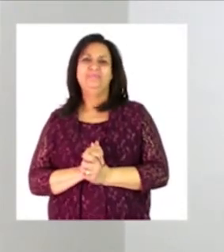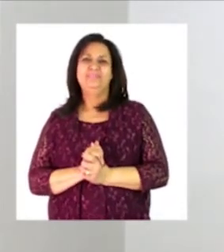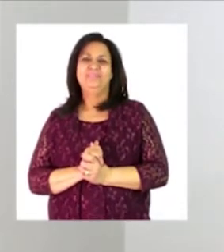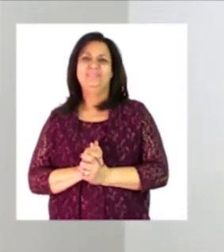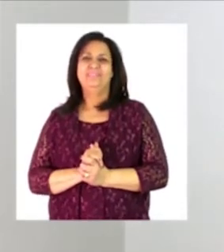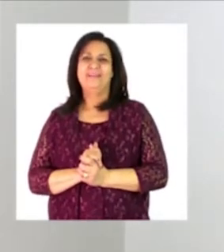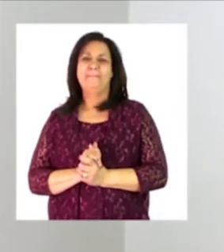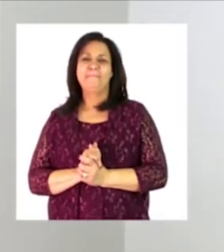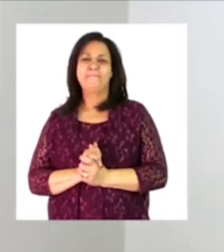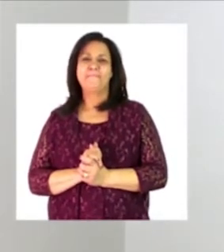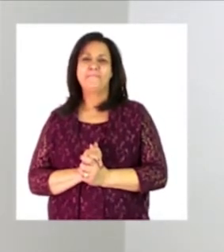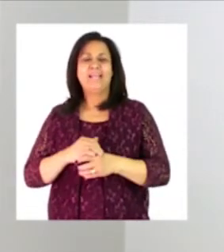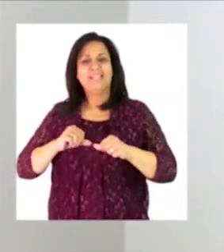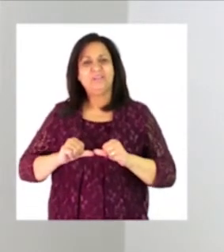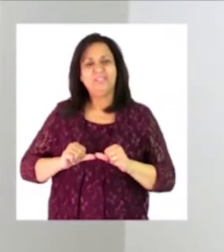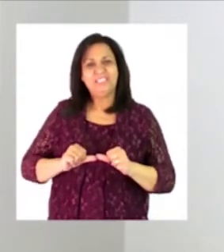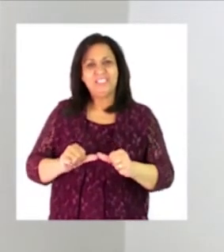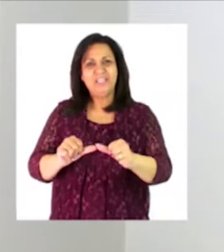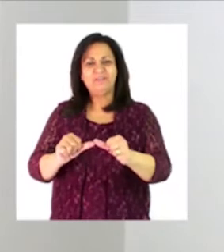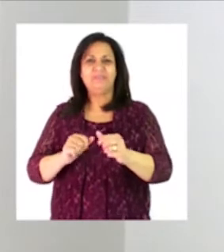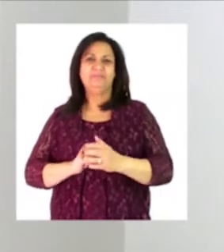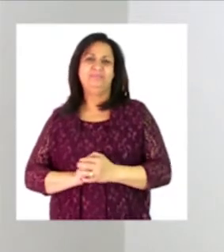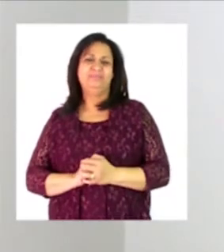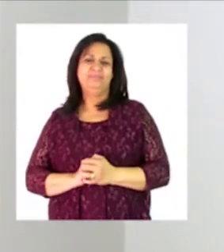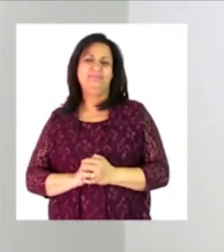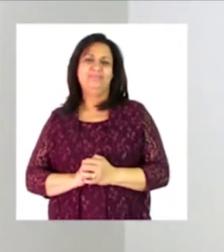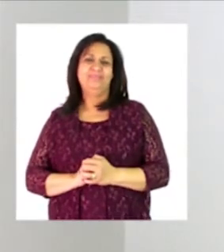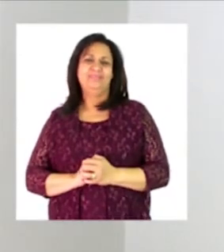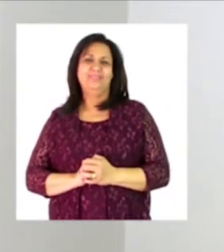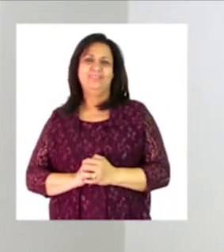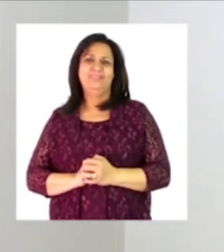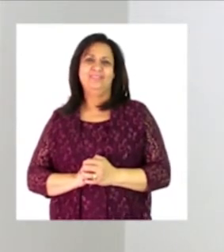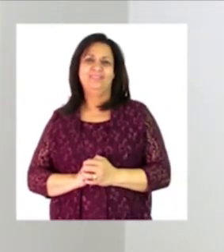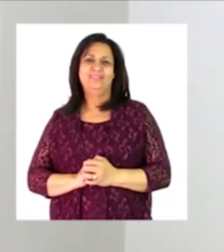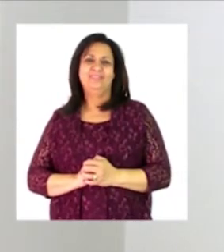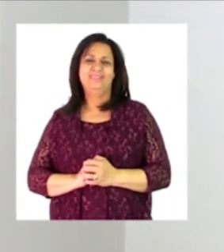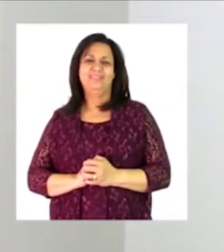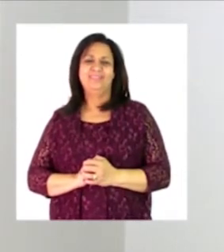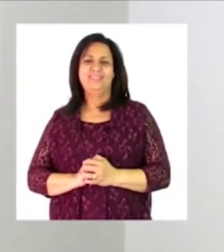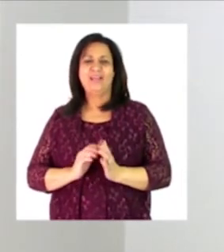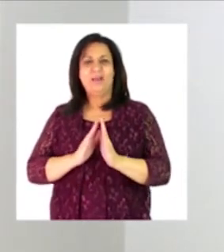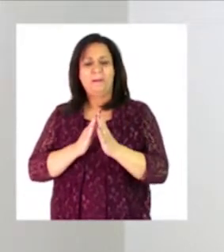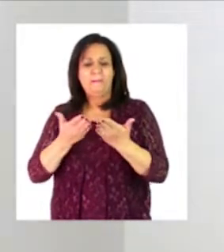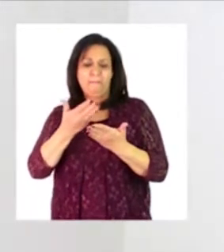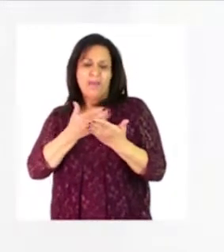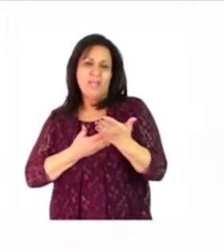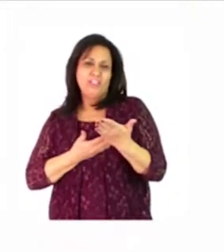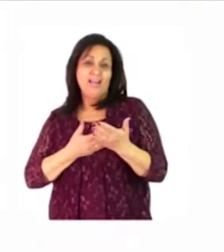Now let's carry on to the next part of the lesson on page